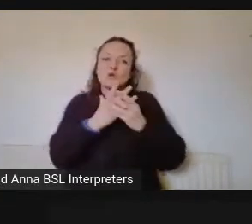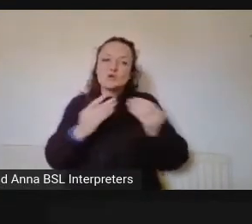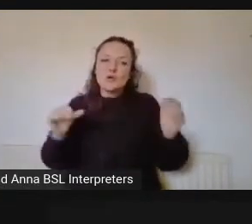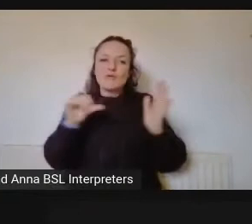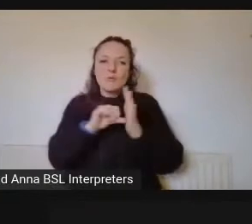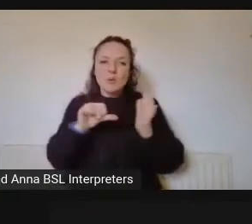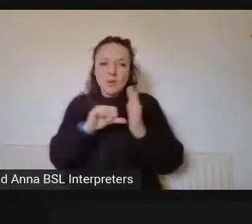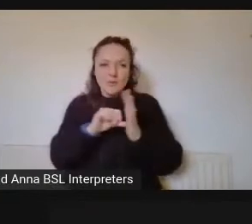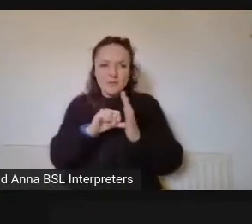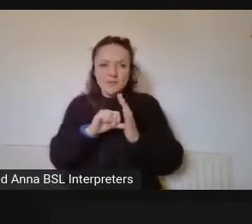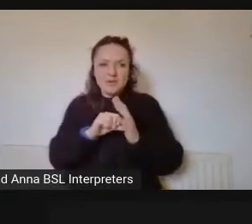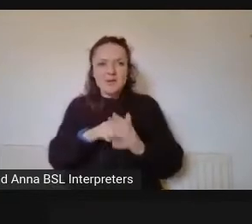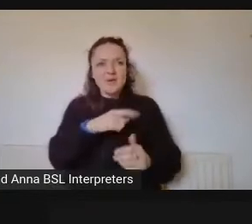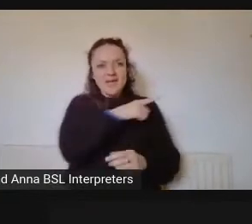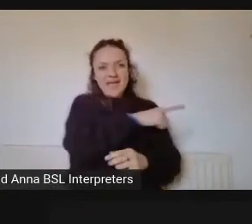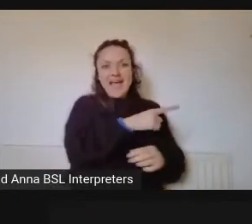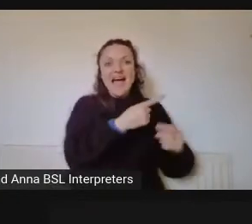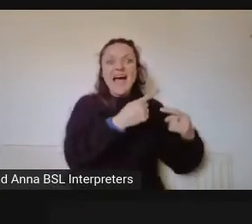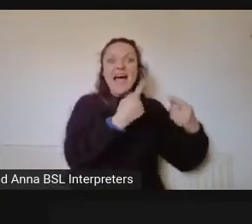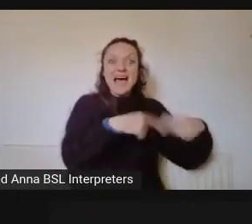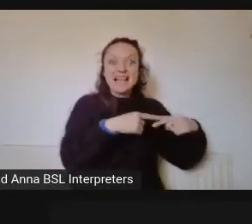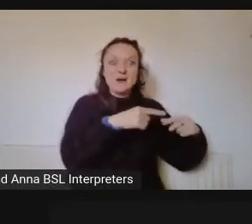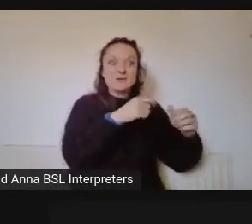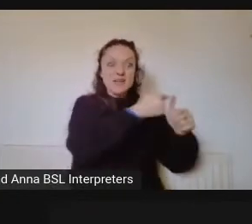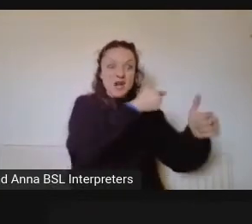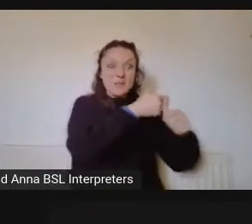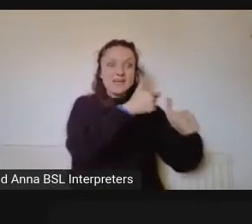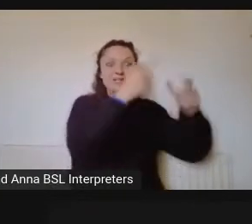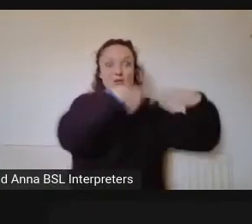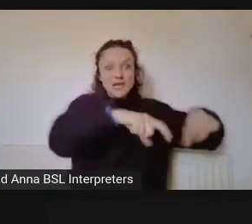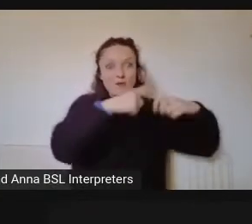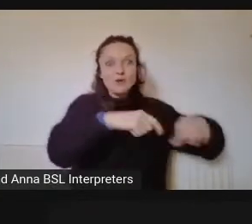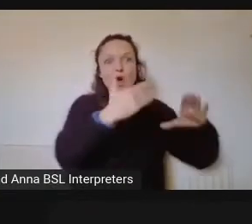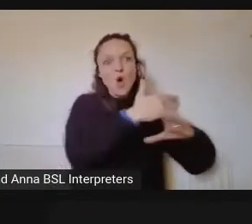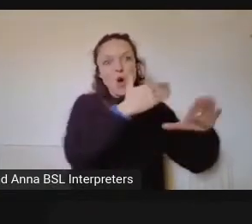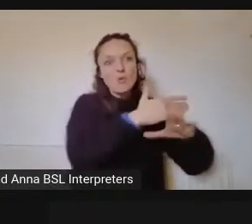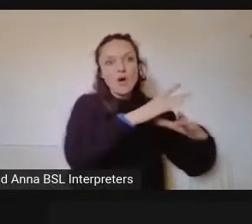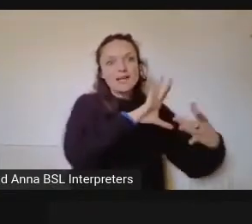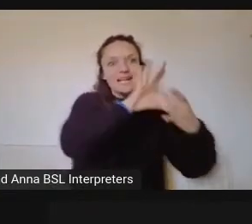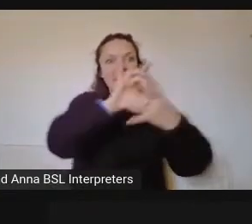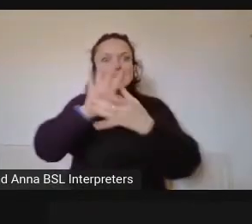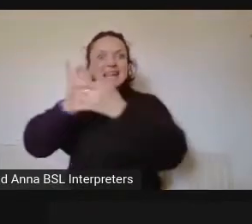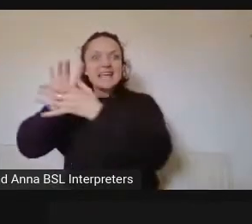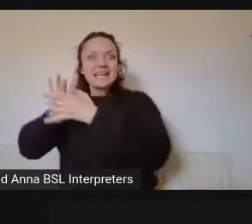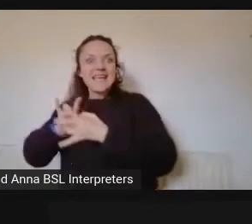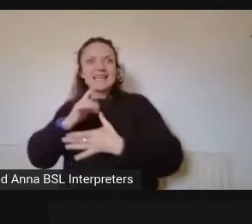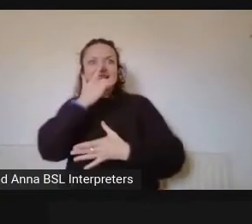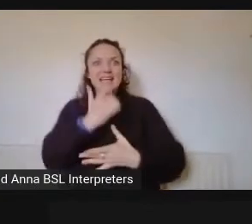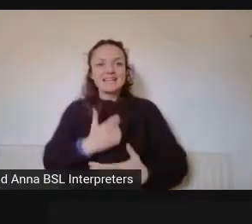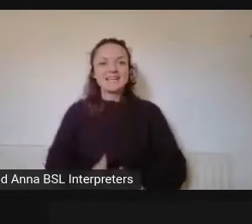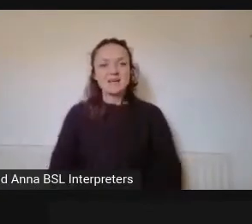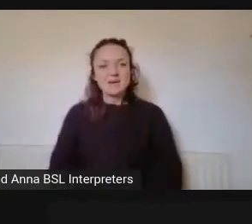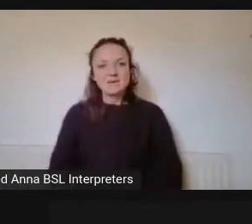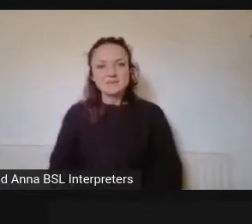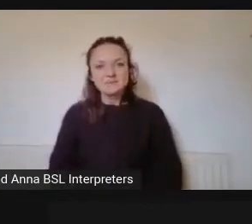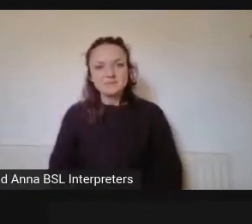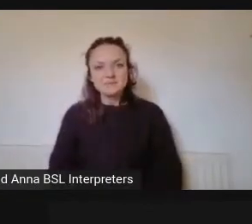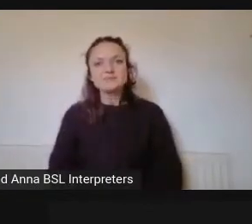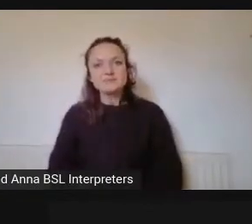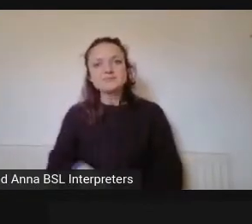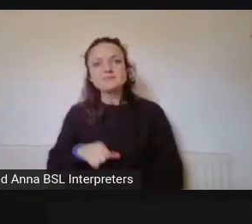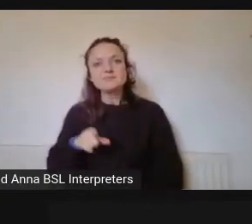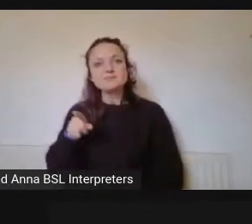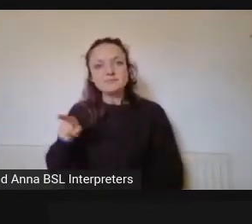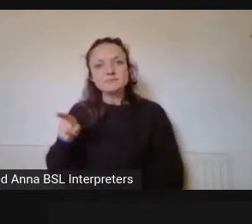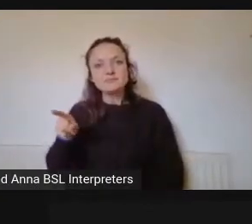about sustaining their practices. It's about PR. Jaya, would you like to pick up a little bit on that in